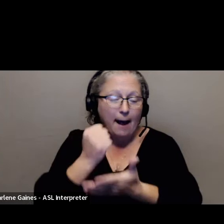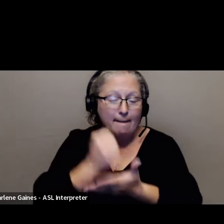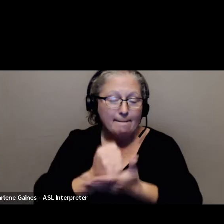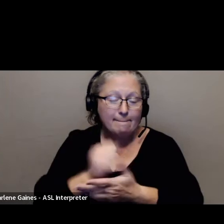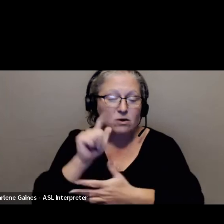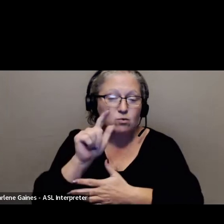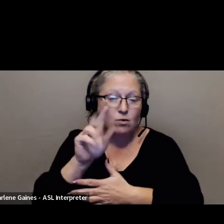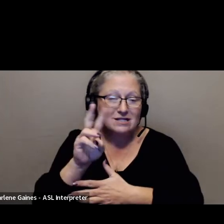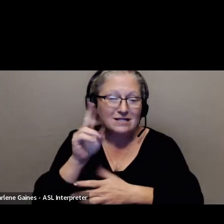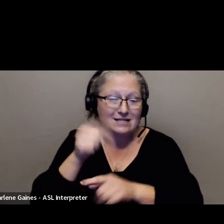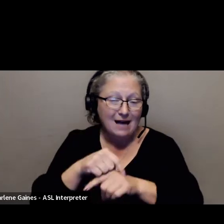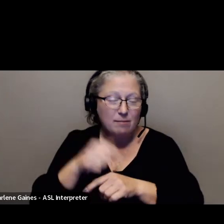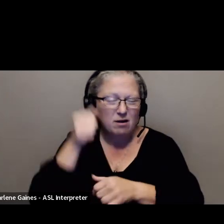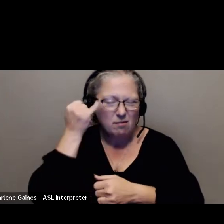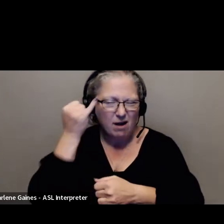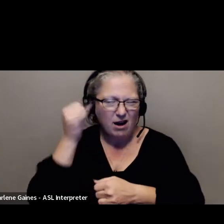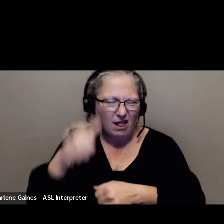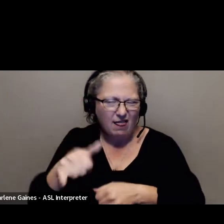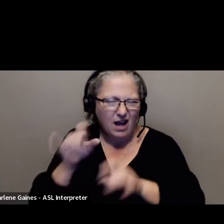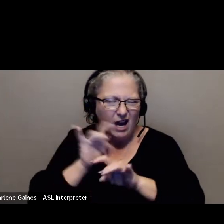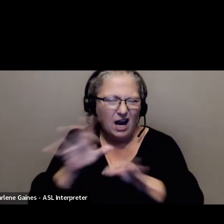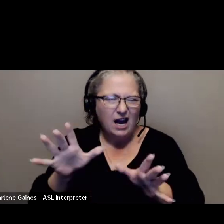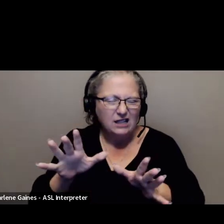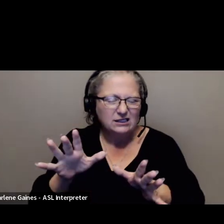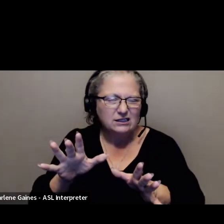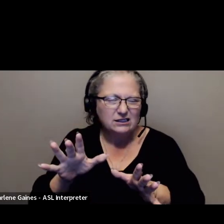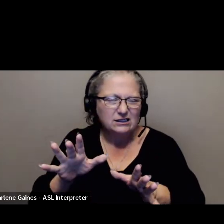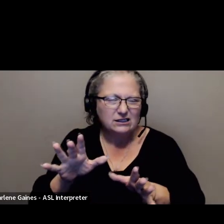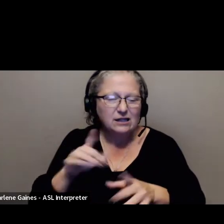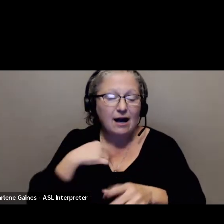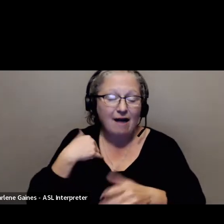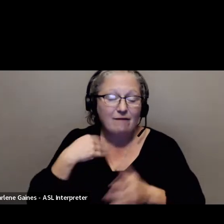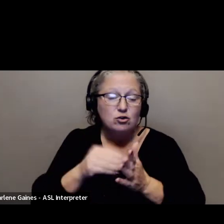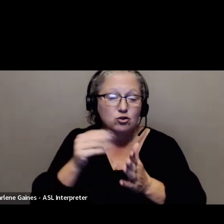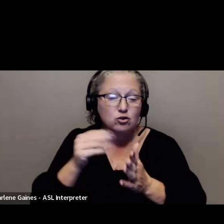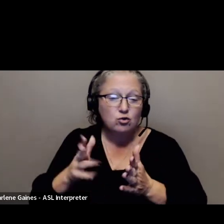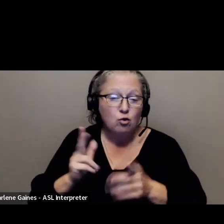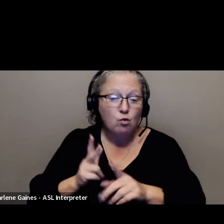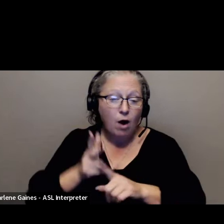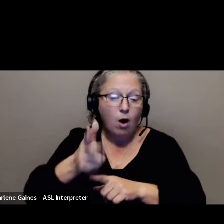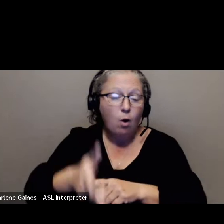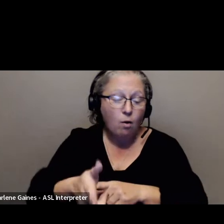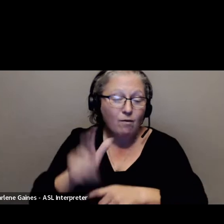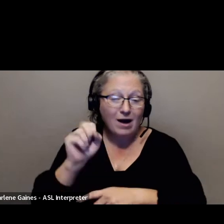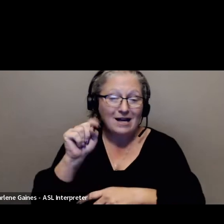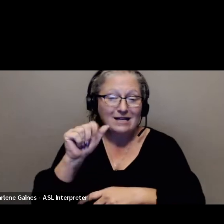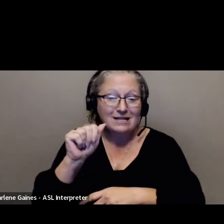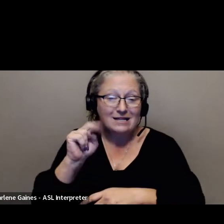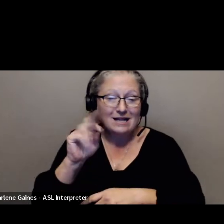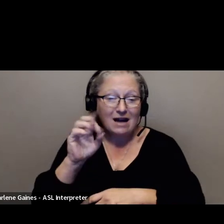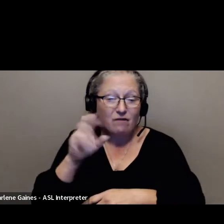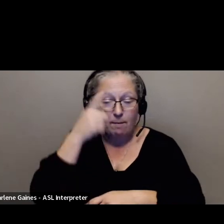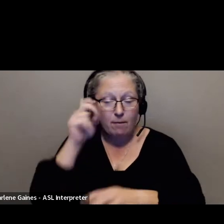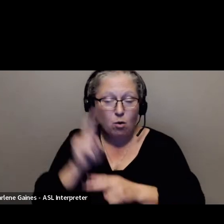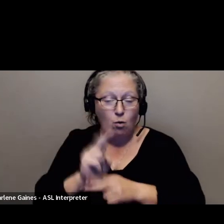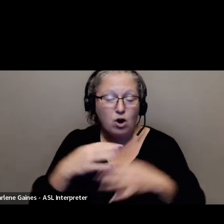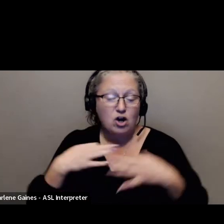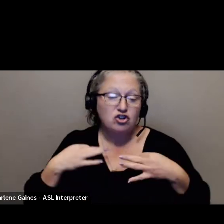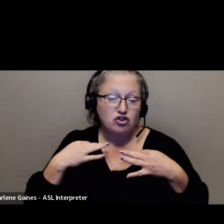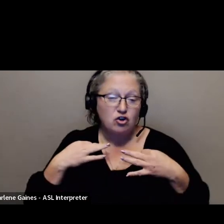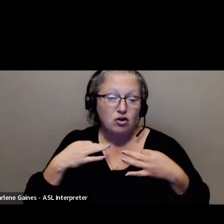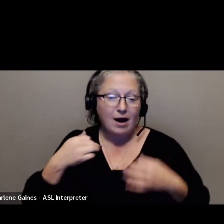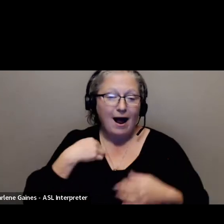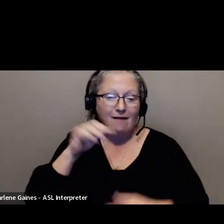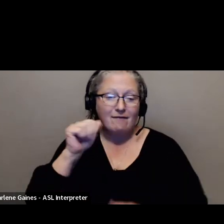times. Imagine the hate. Close to home, we had a student run over at Stanford just because he was wearing a shirt with some